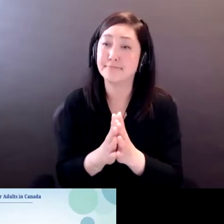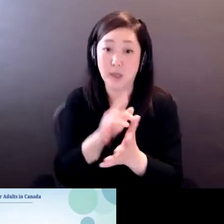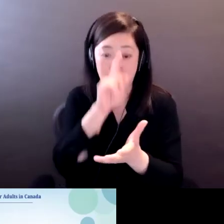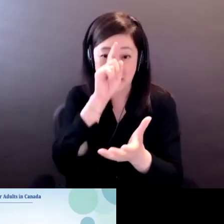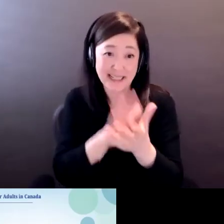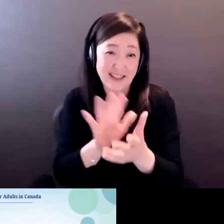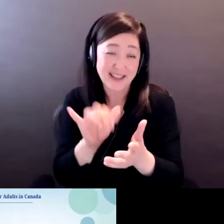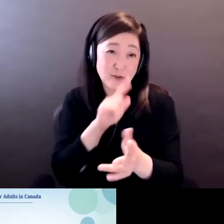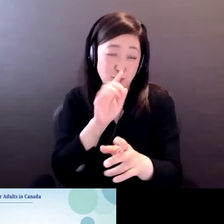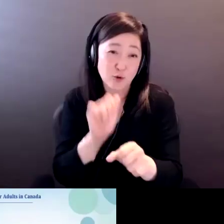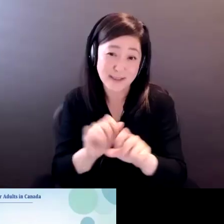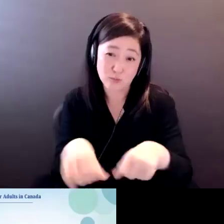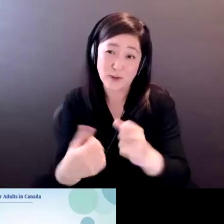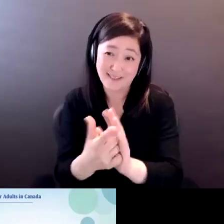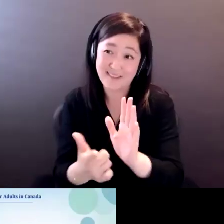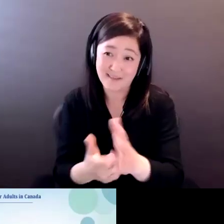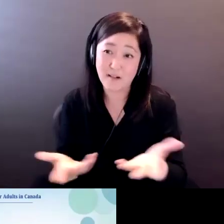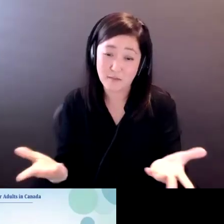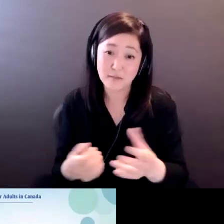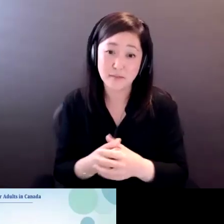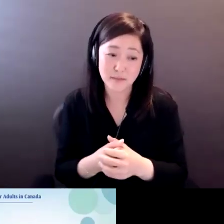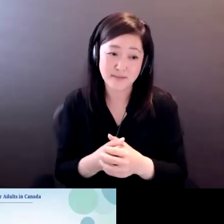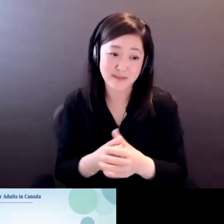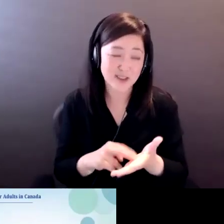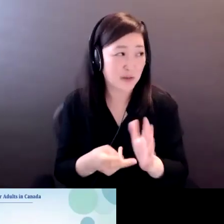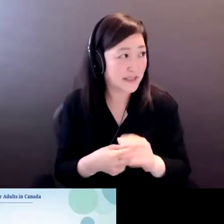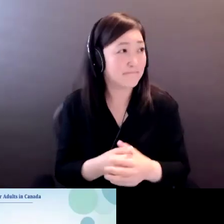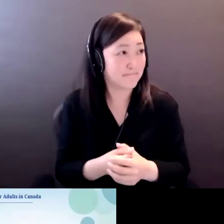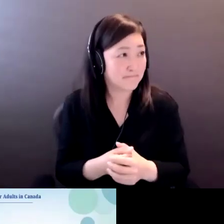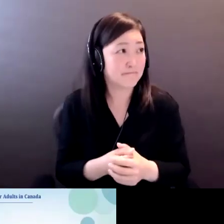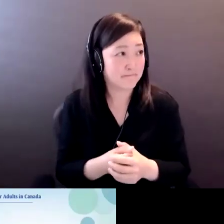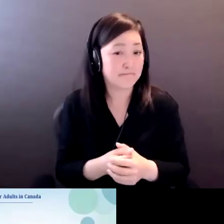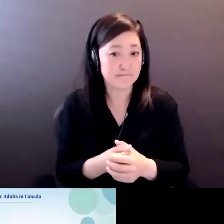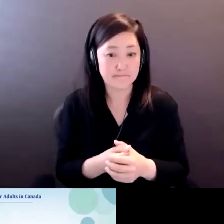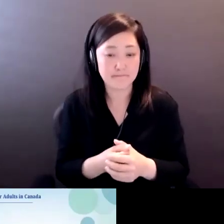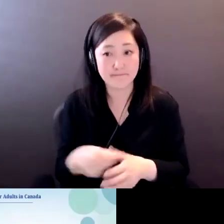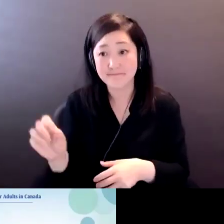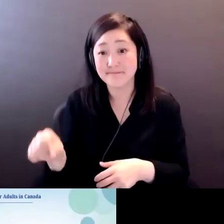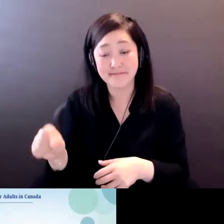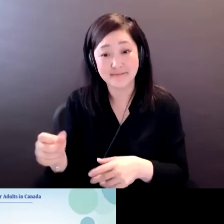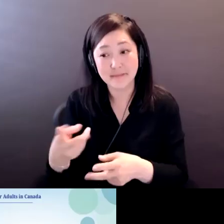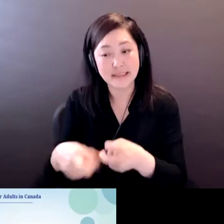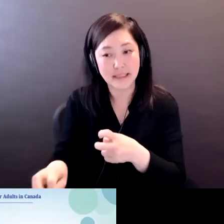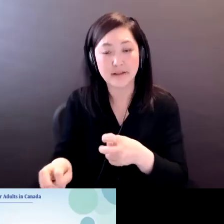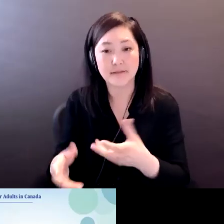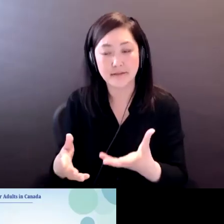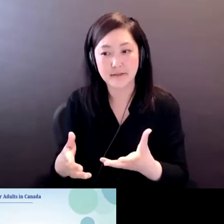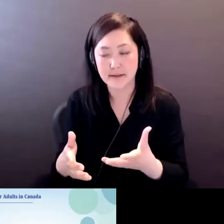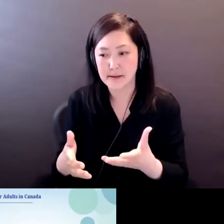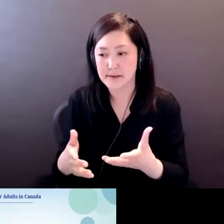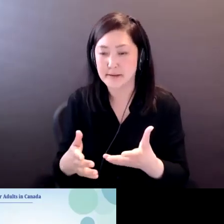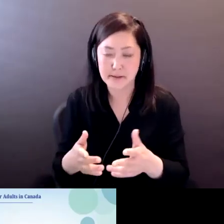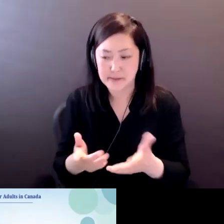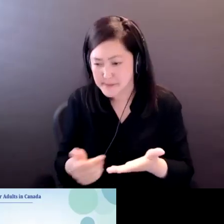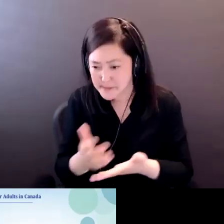very difficult to, in some cases, collect the evidence necessary